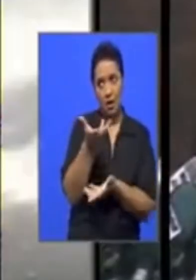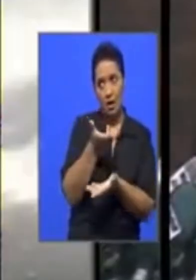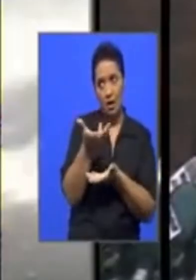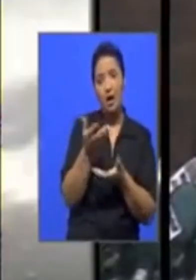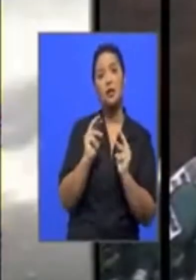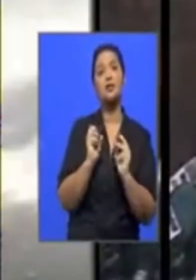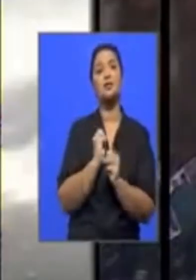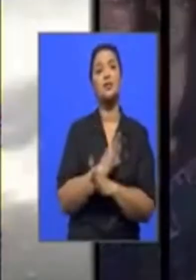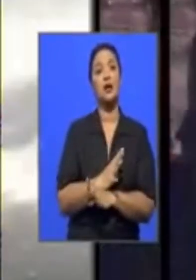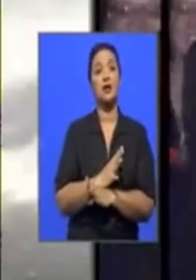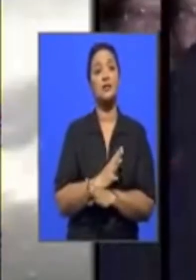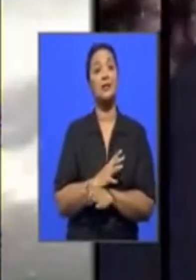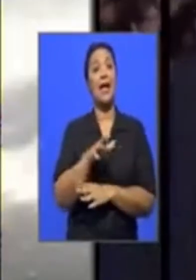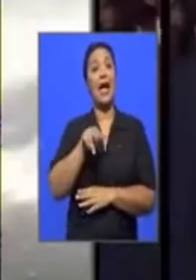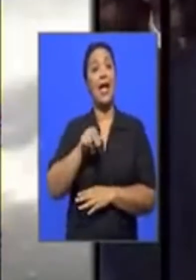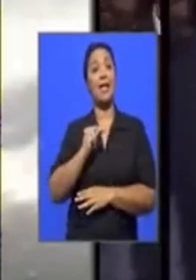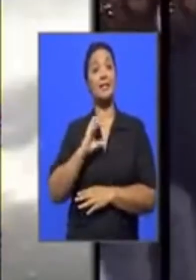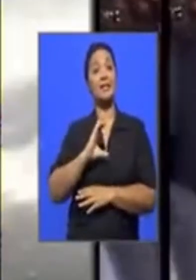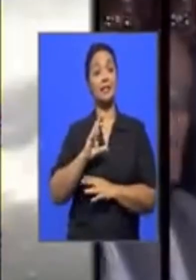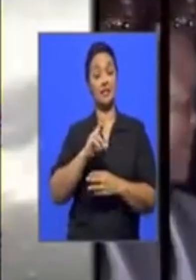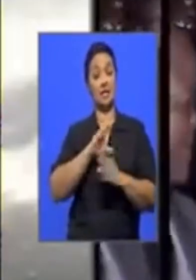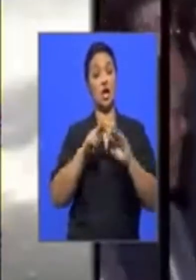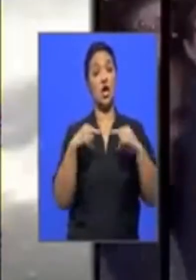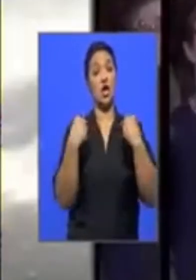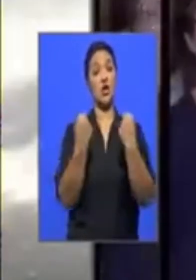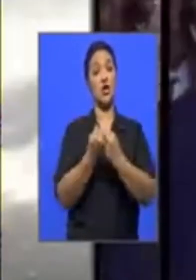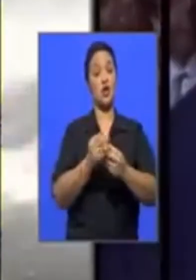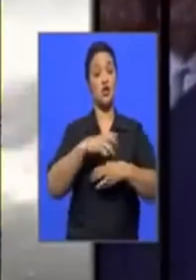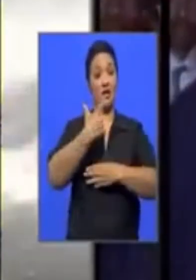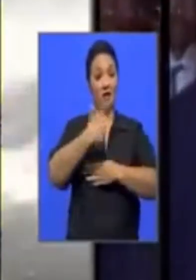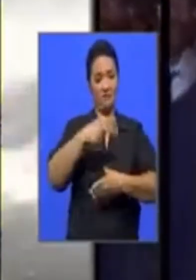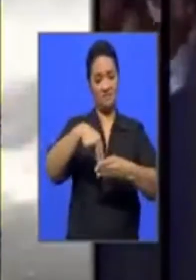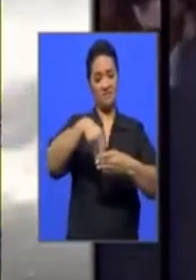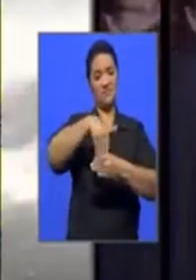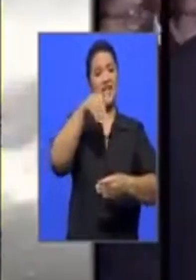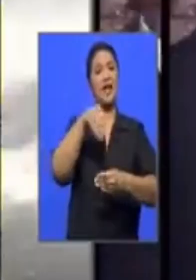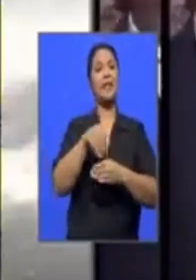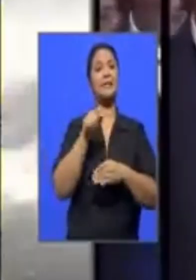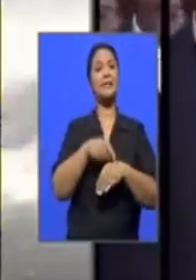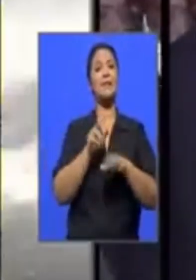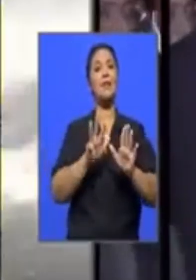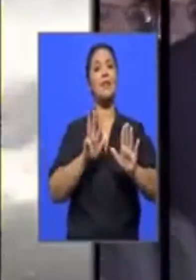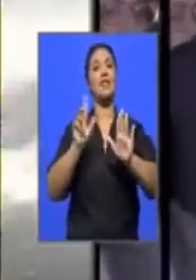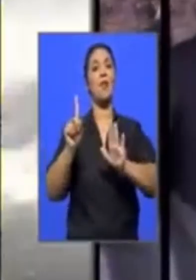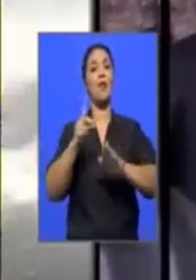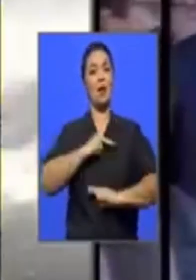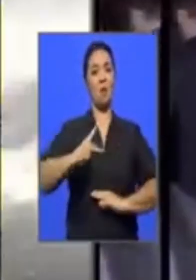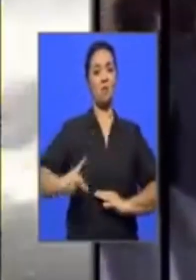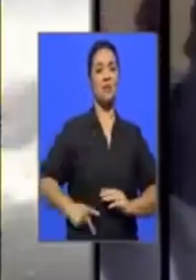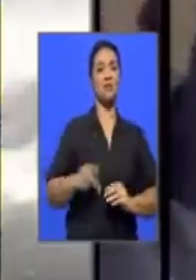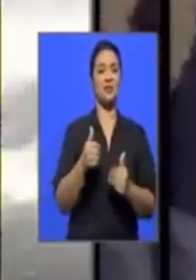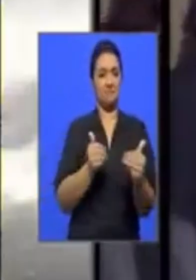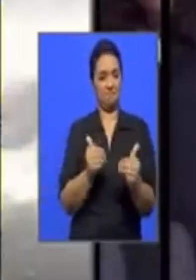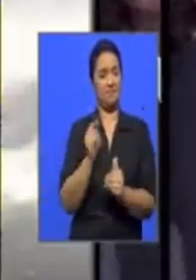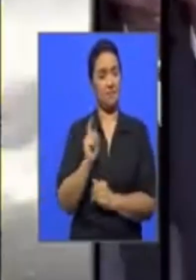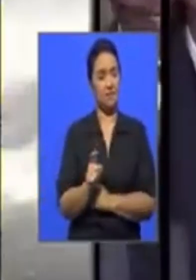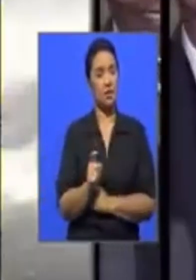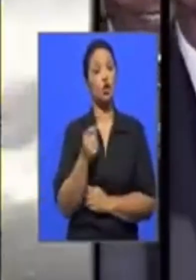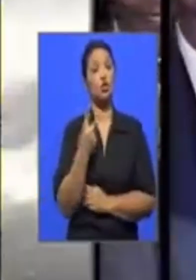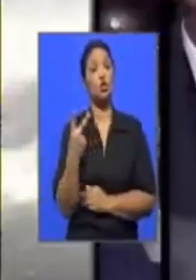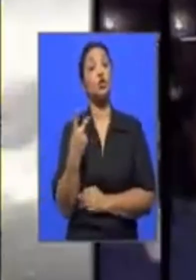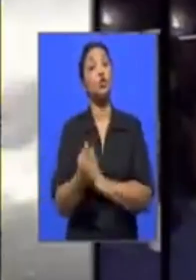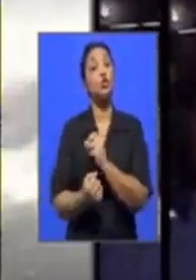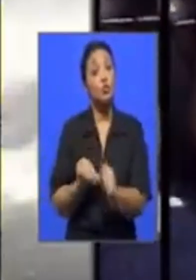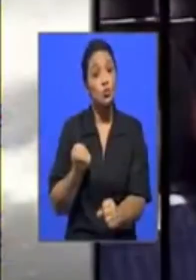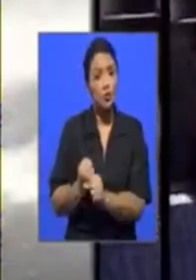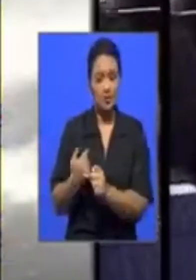in exile. I believe the ANC began to encounter rotten apples during those days, as even enemy agents